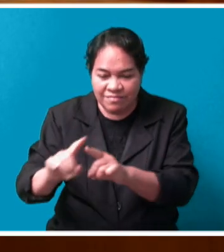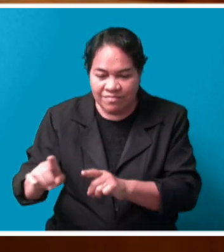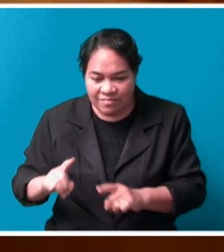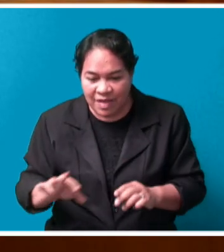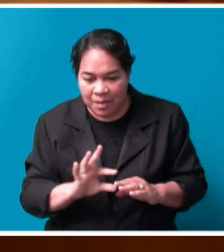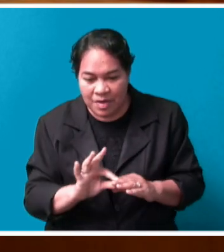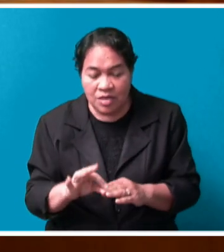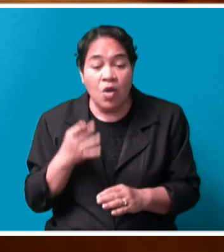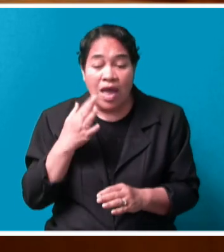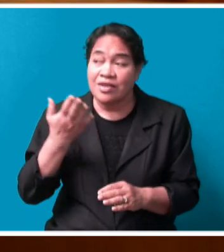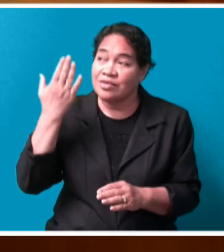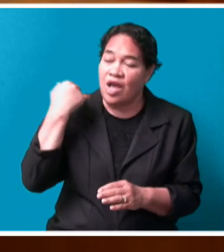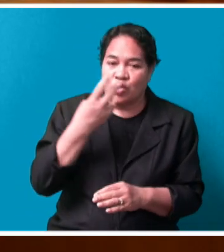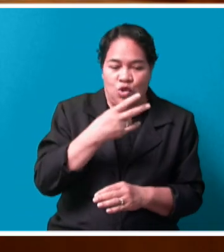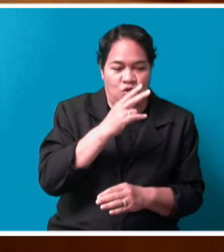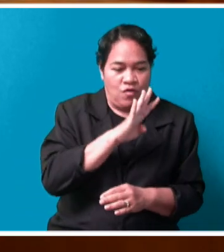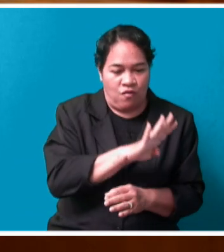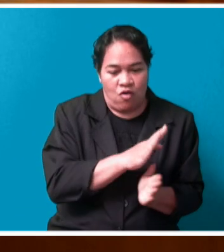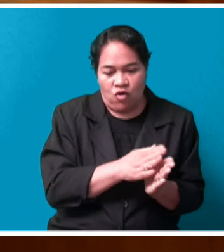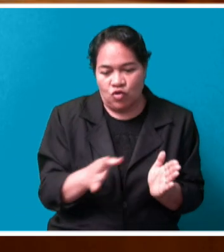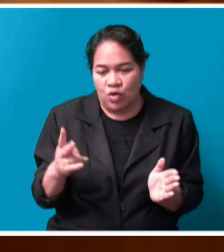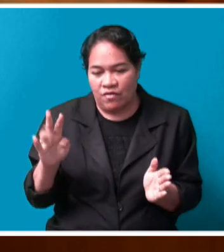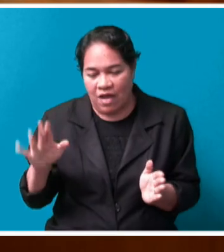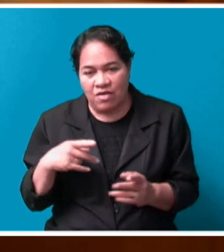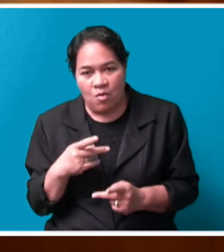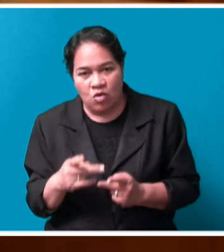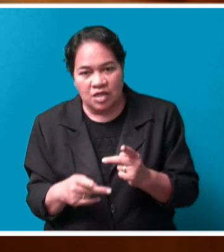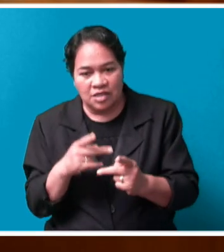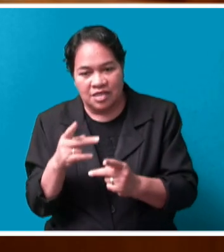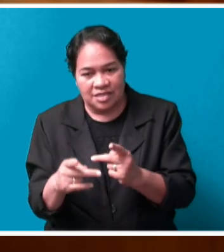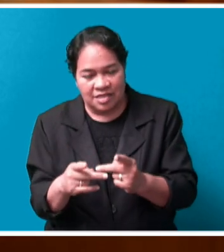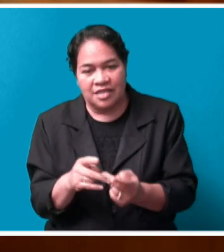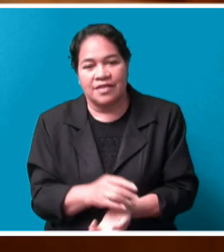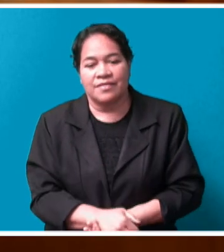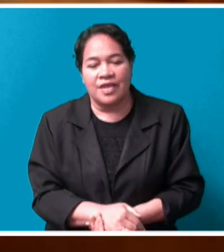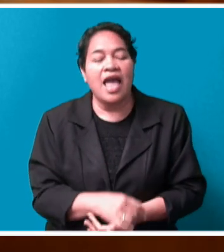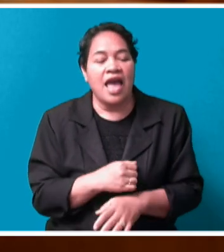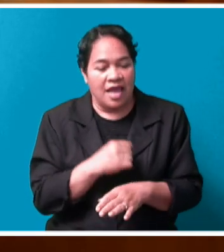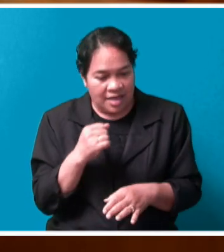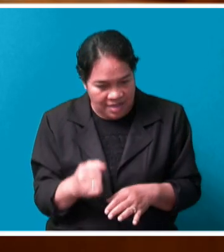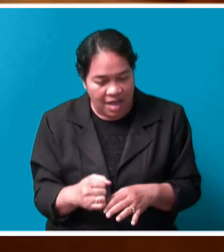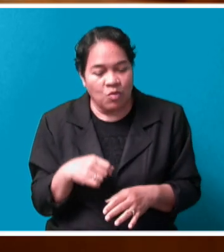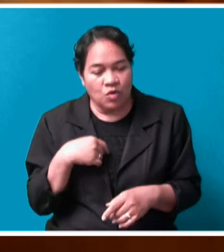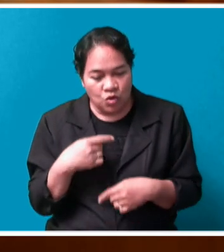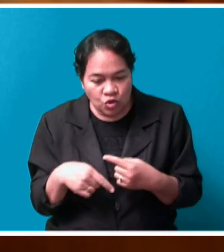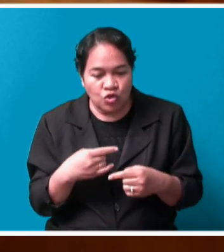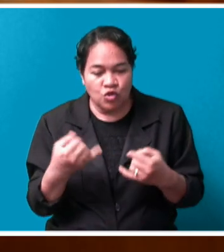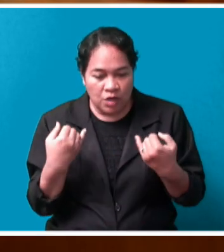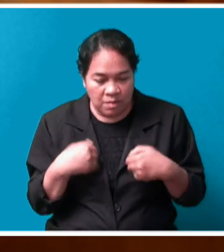the 2024-2025 budget process, with further government-wide implementation being